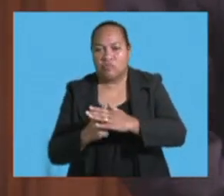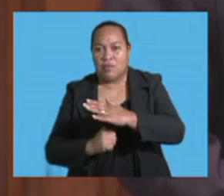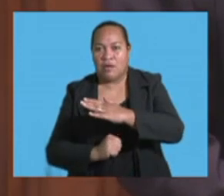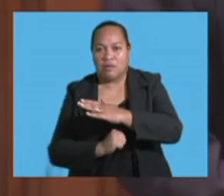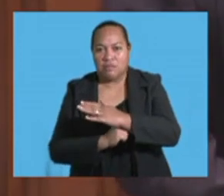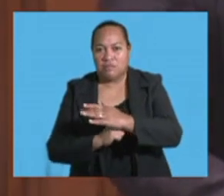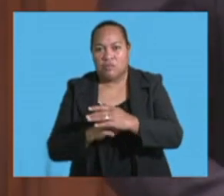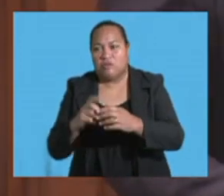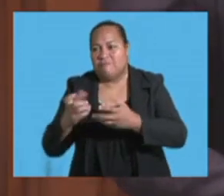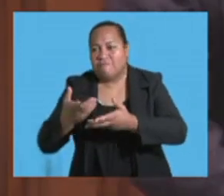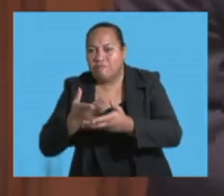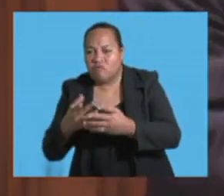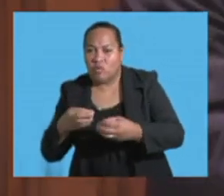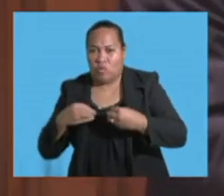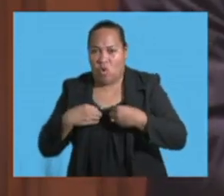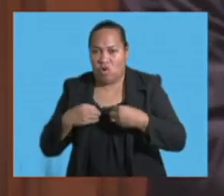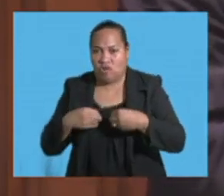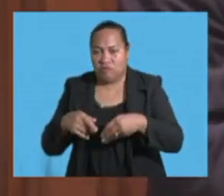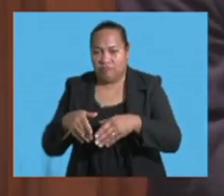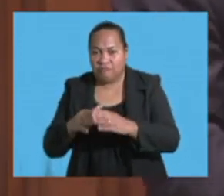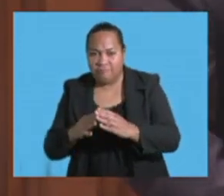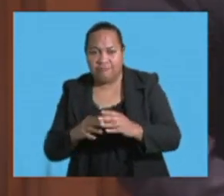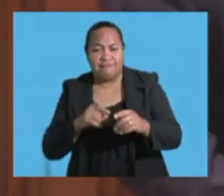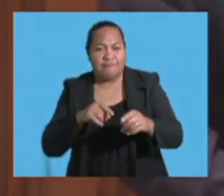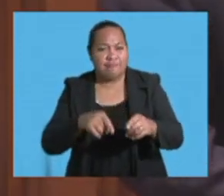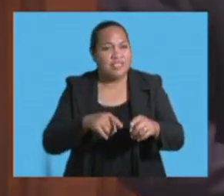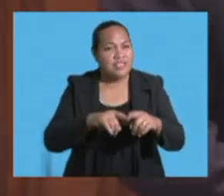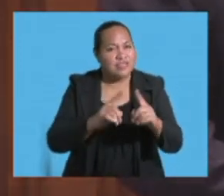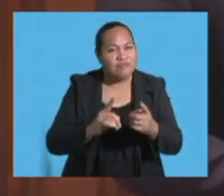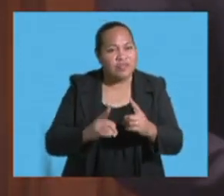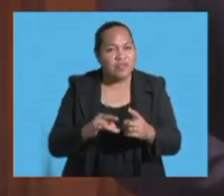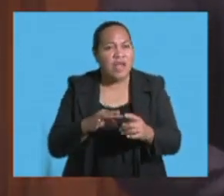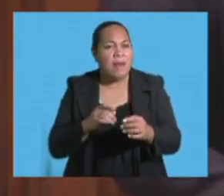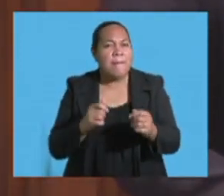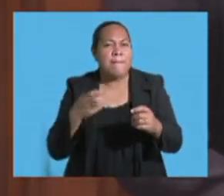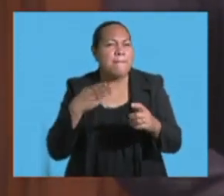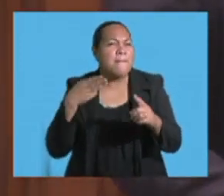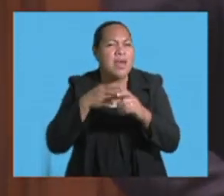commercial, semi-commercial, and majority subsistence farming.